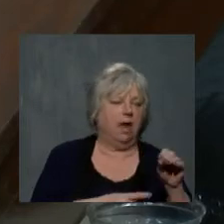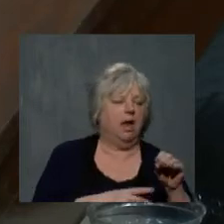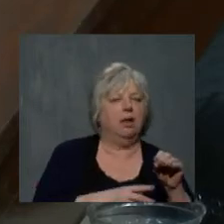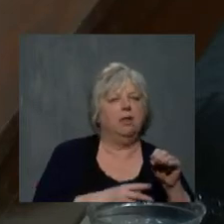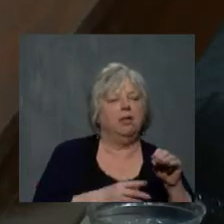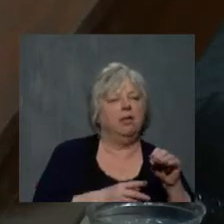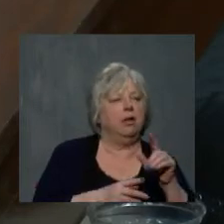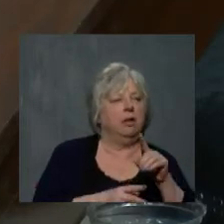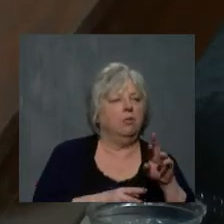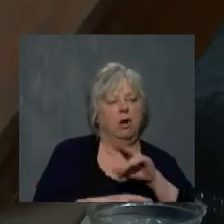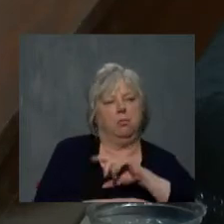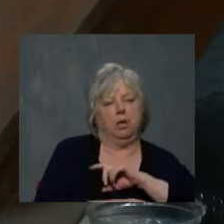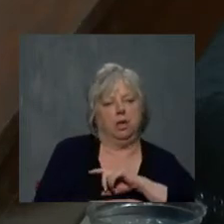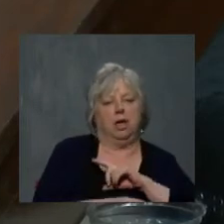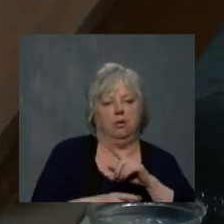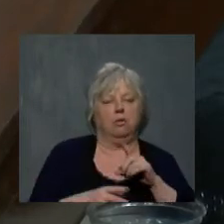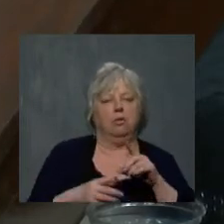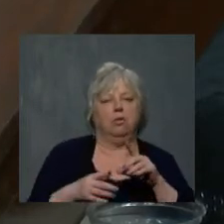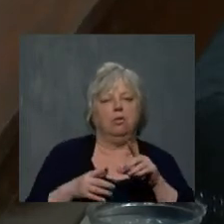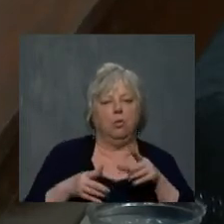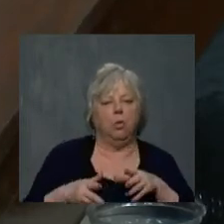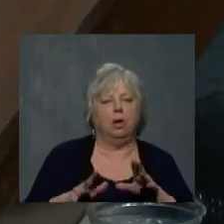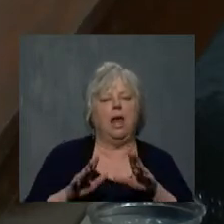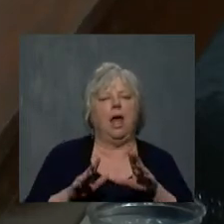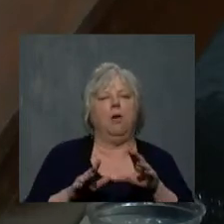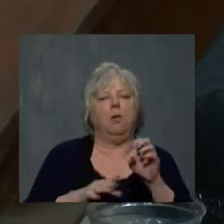the state statute that allows for